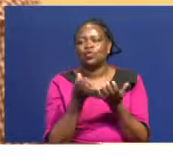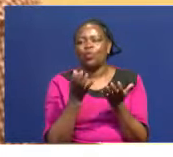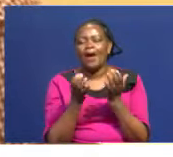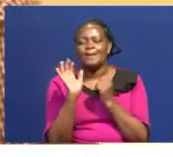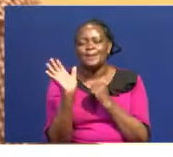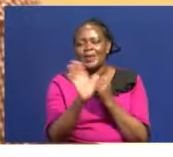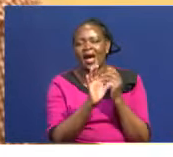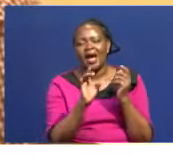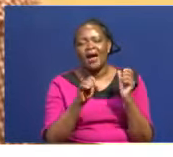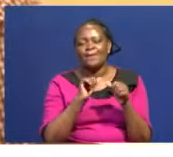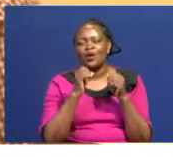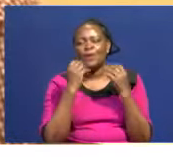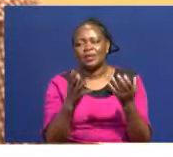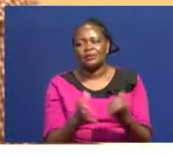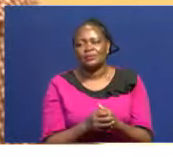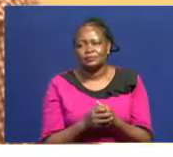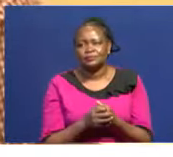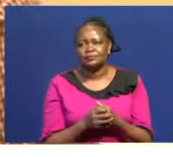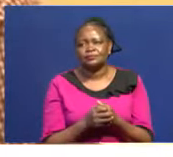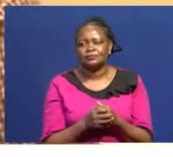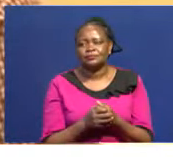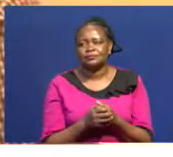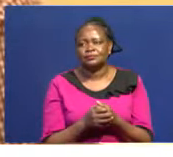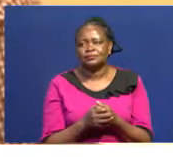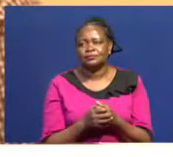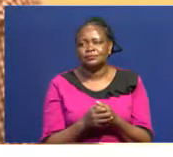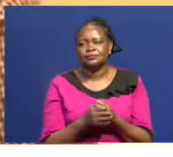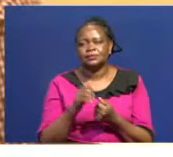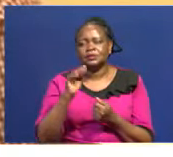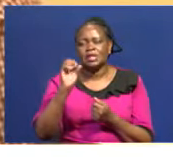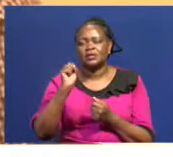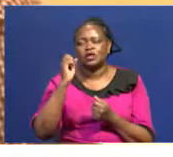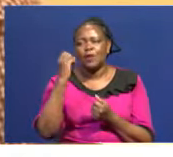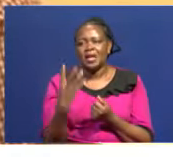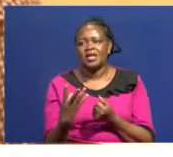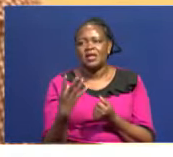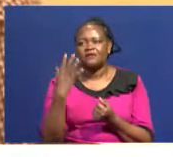zao zinafaa zibebe tani hamsini.